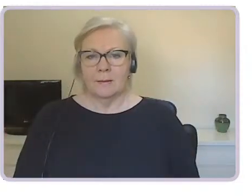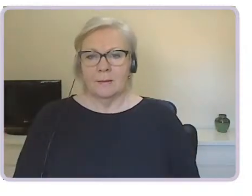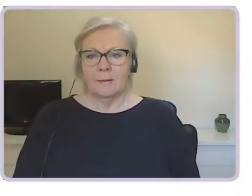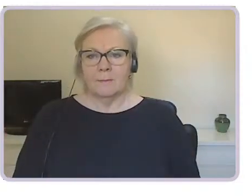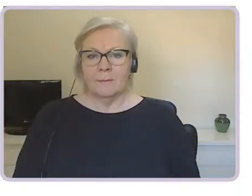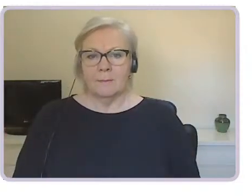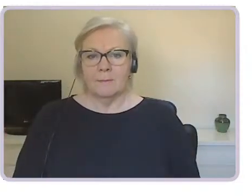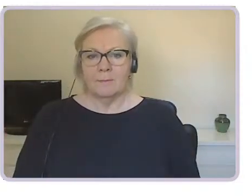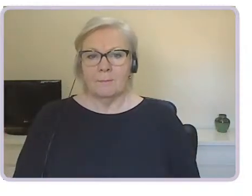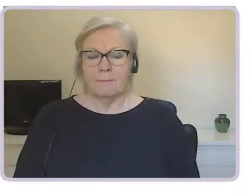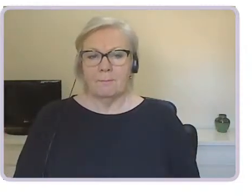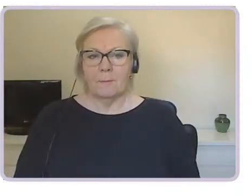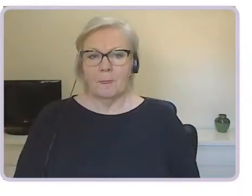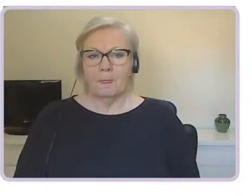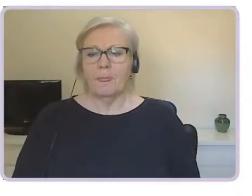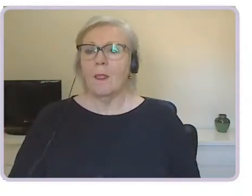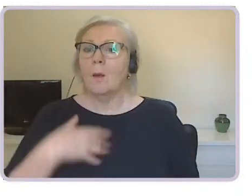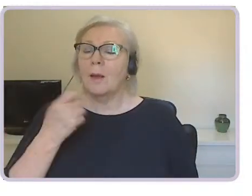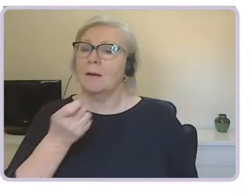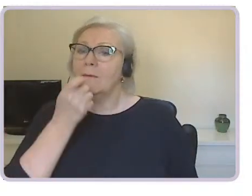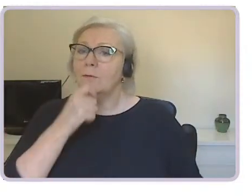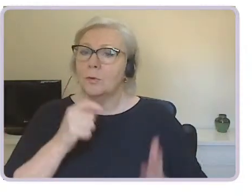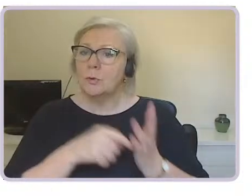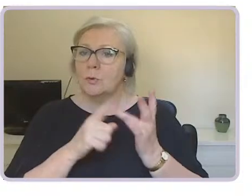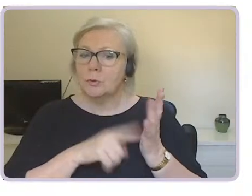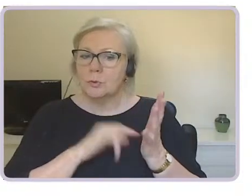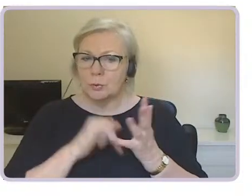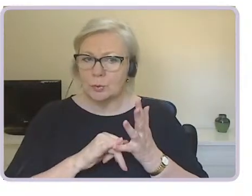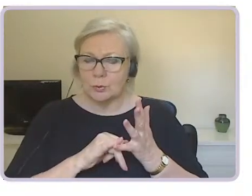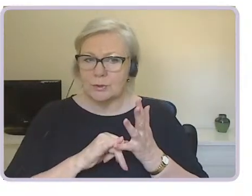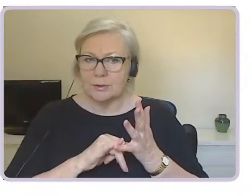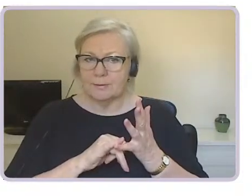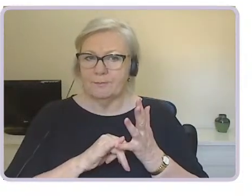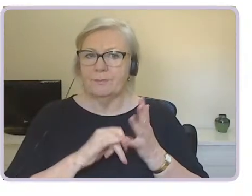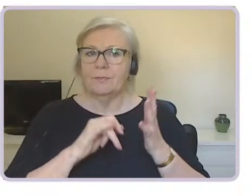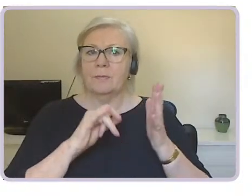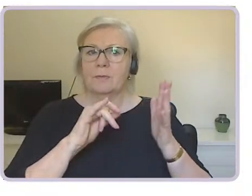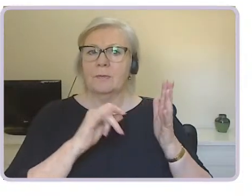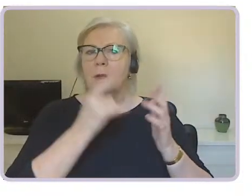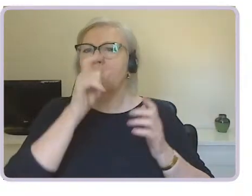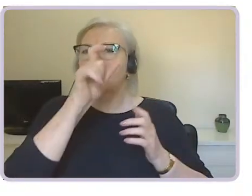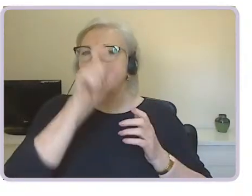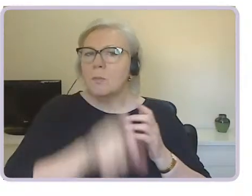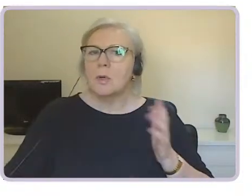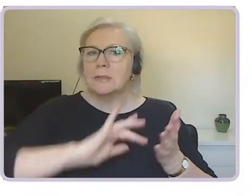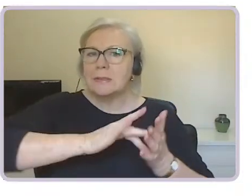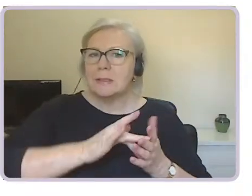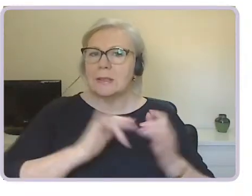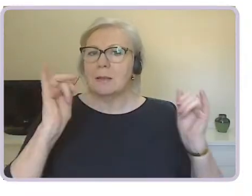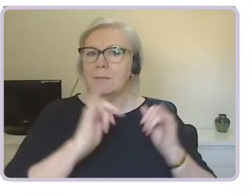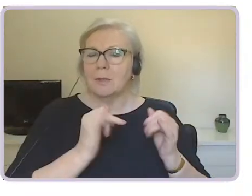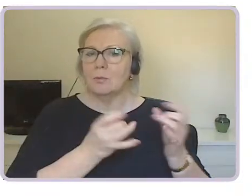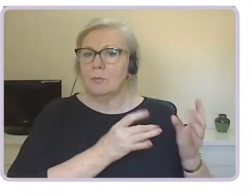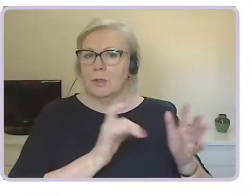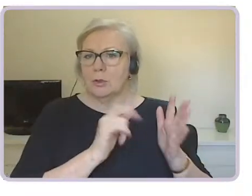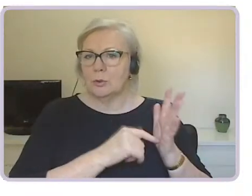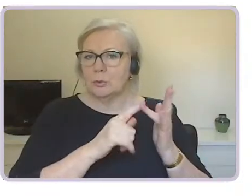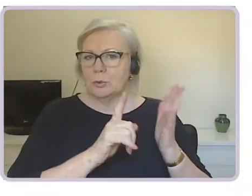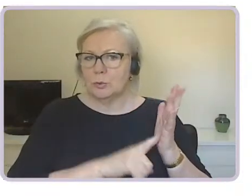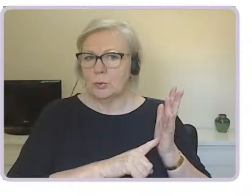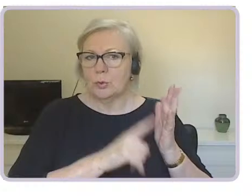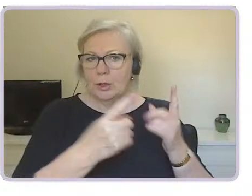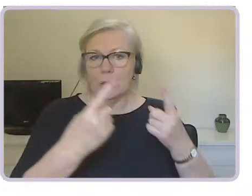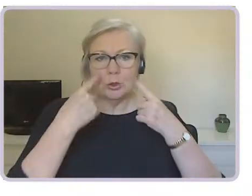Now, we used a couple of tools. The Person-Centered Emergency Preparedness Tool, which you may be becoming familiar with, I hope you are, which breaks